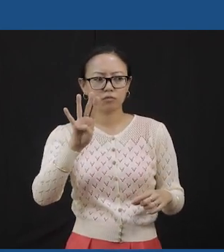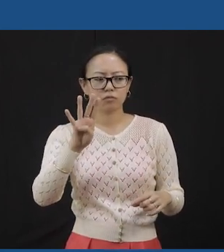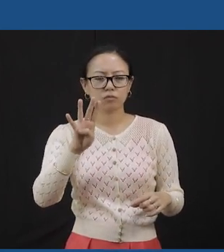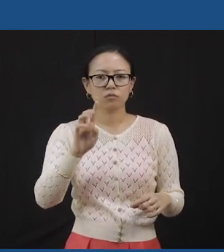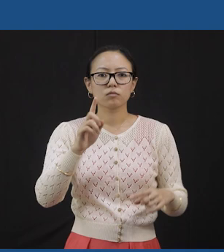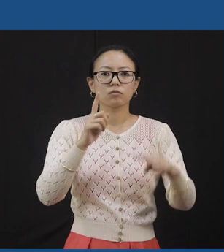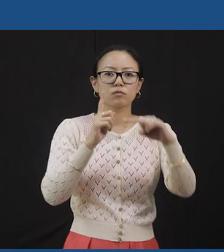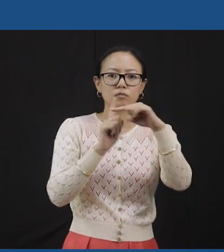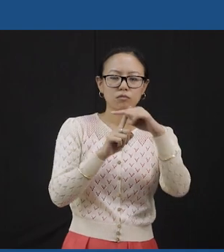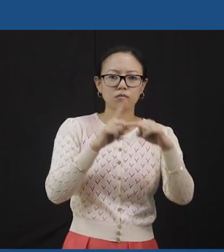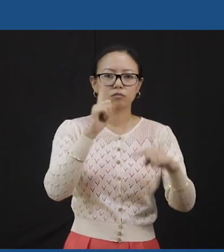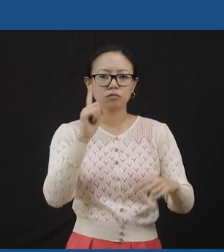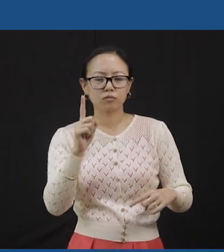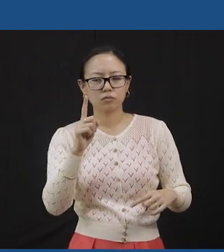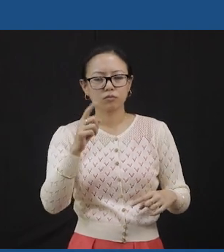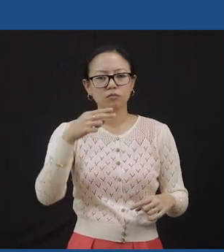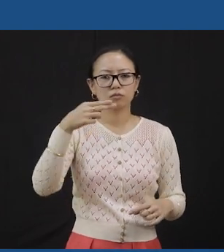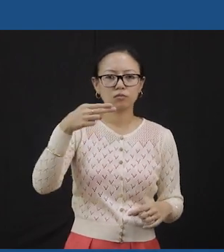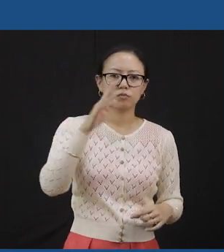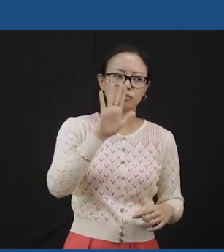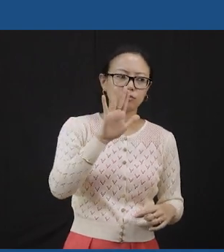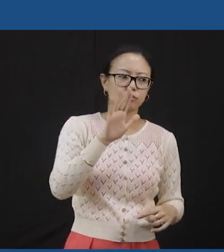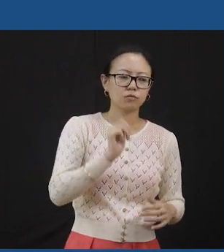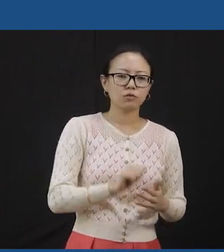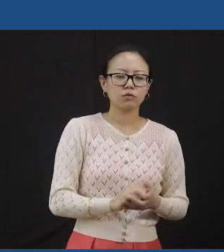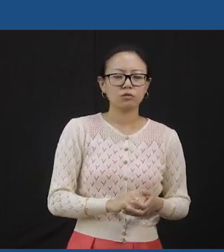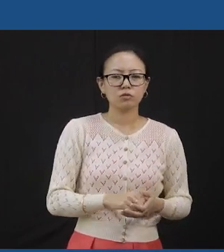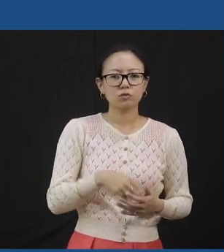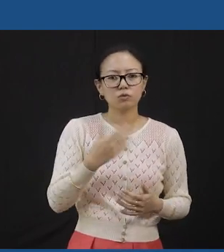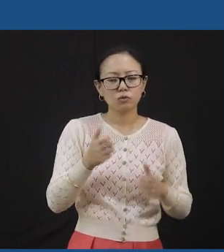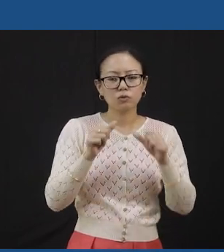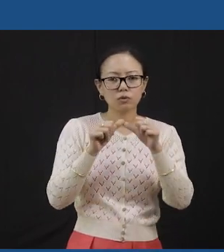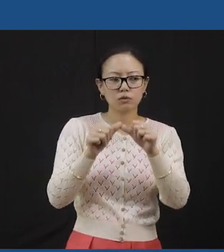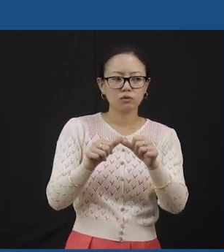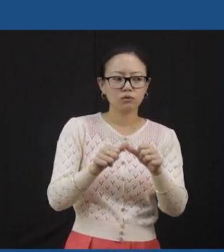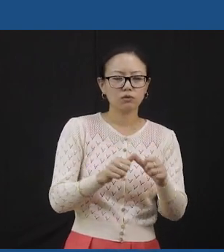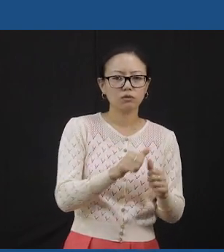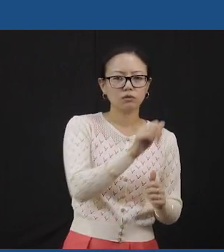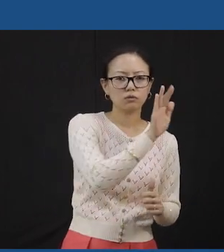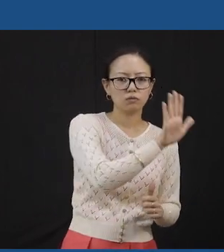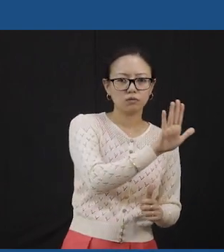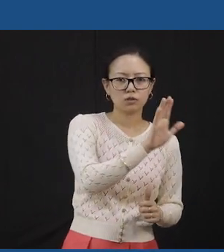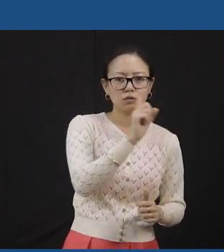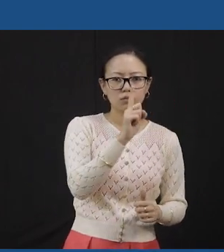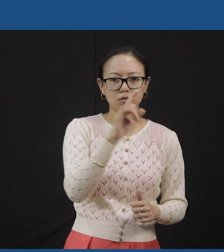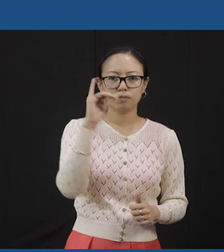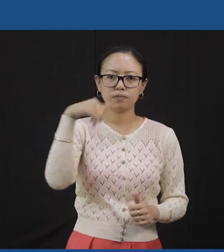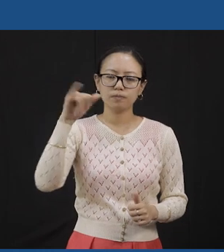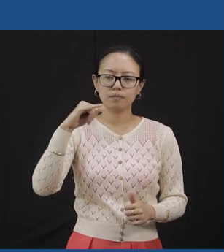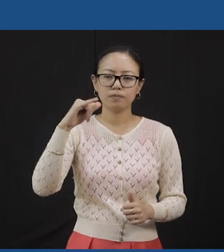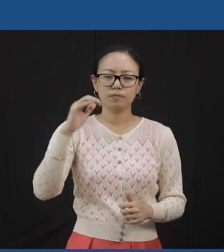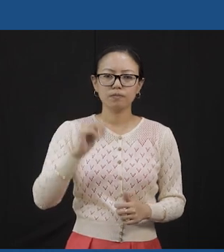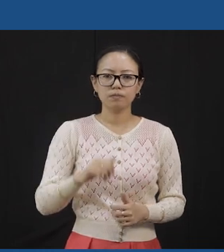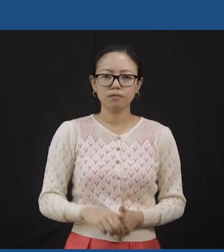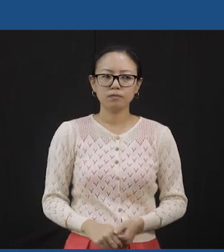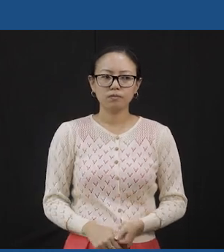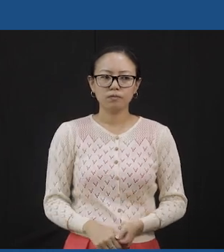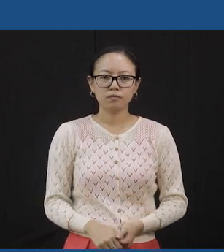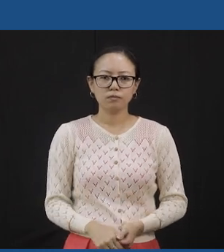plus 1 is 5. So you got the answer 516.